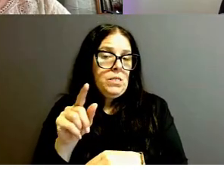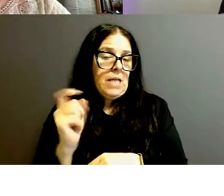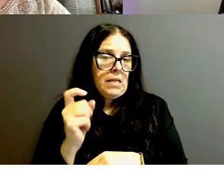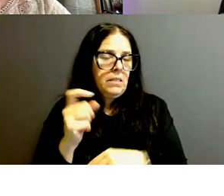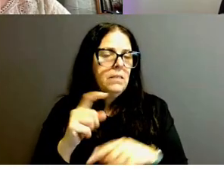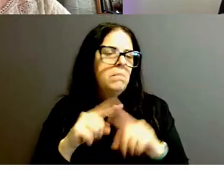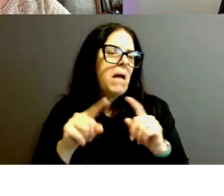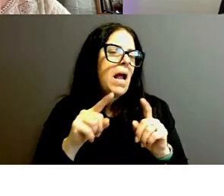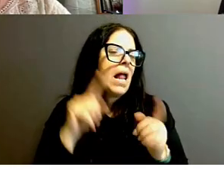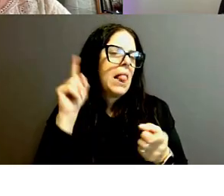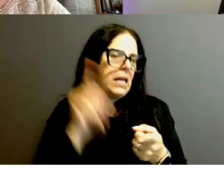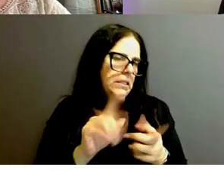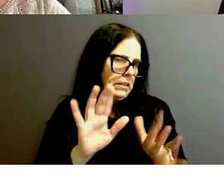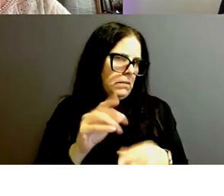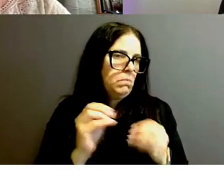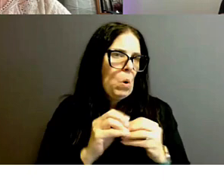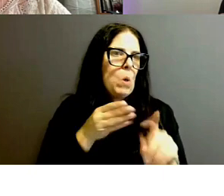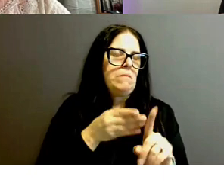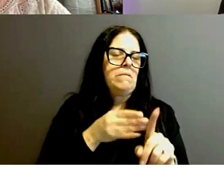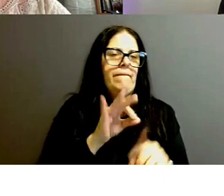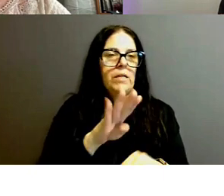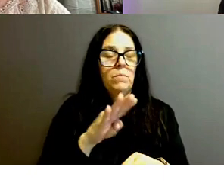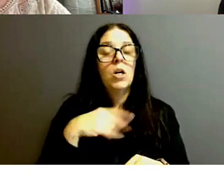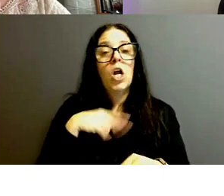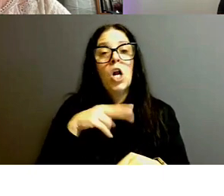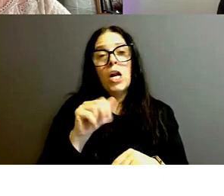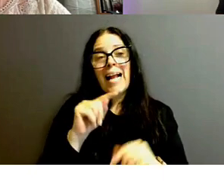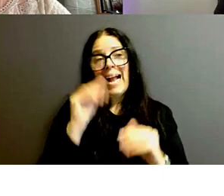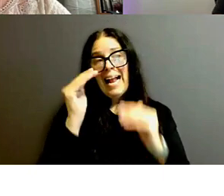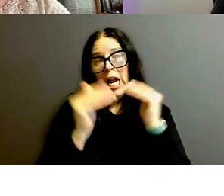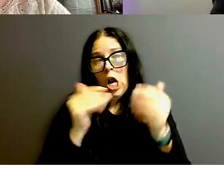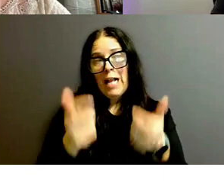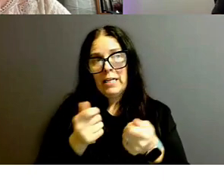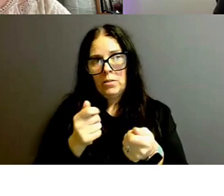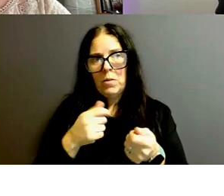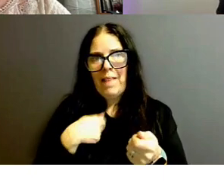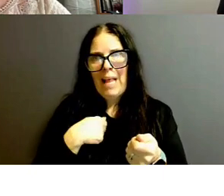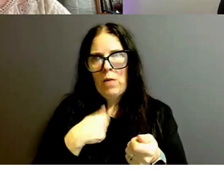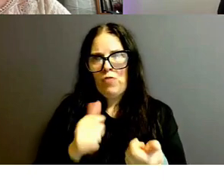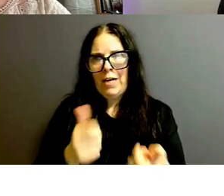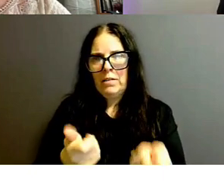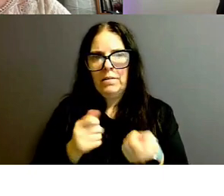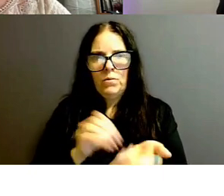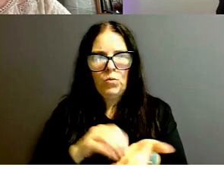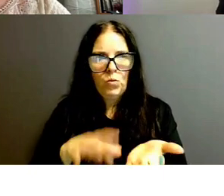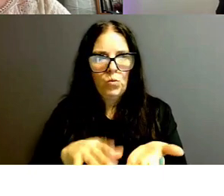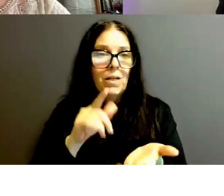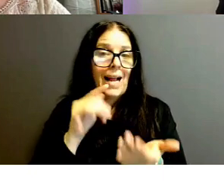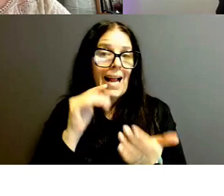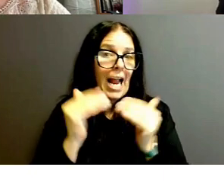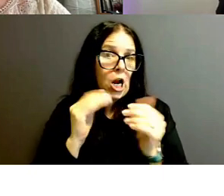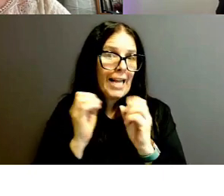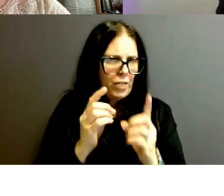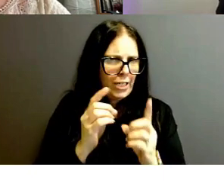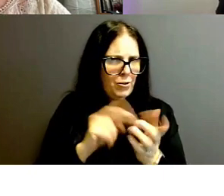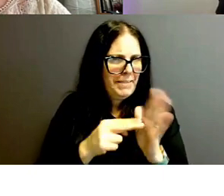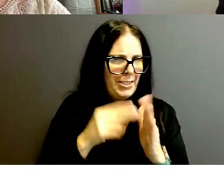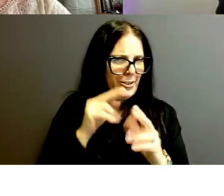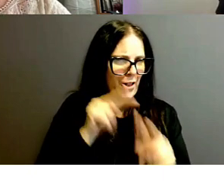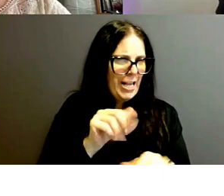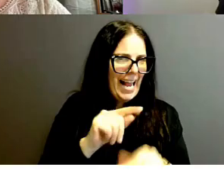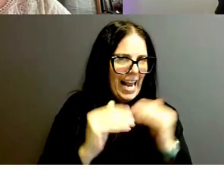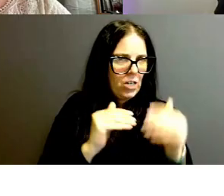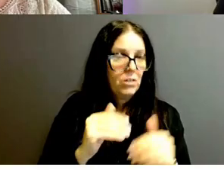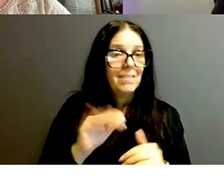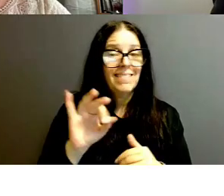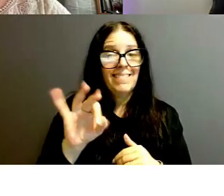when we look at adult engagement, because that's the majority of the students when we're looking at adult education, it's